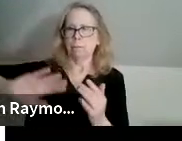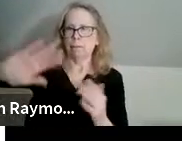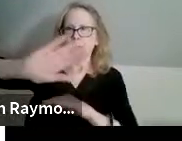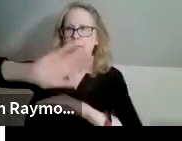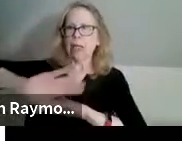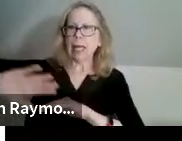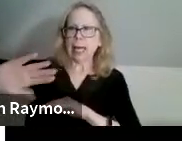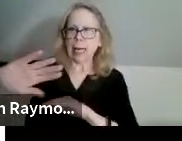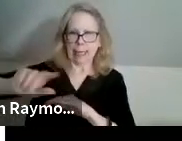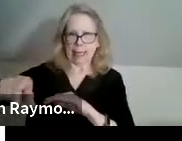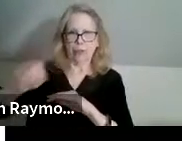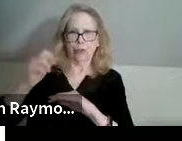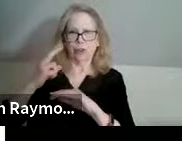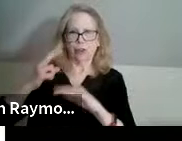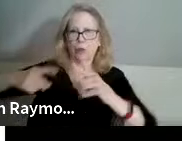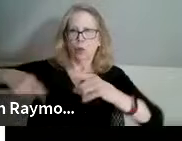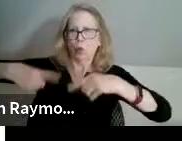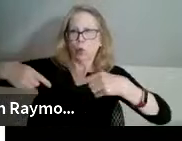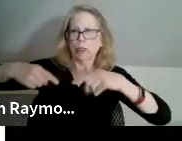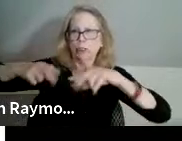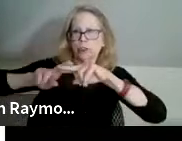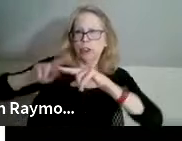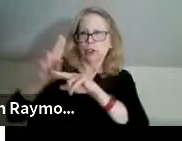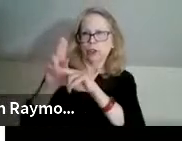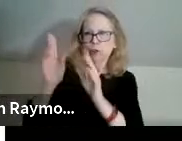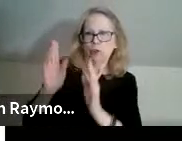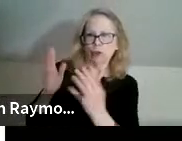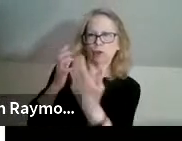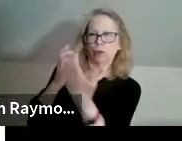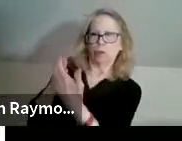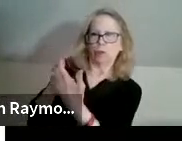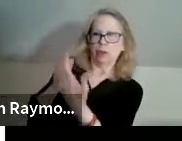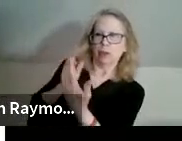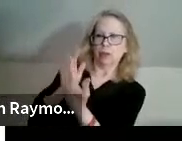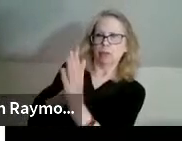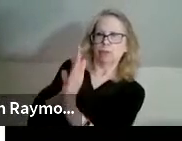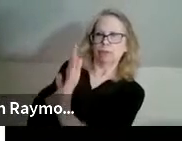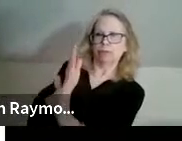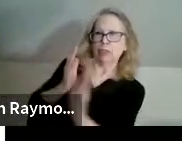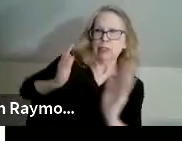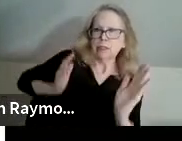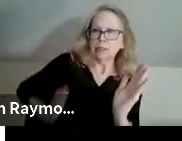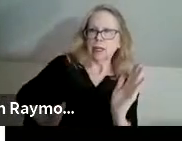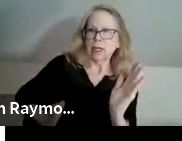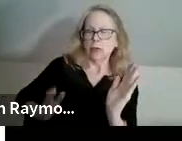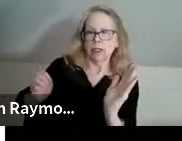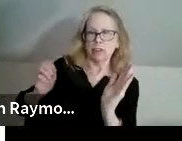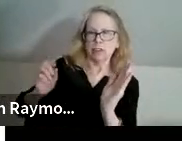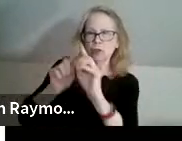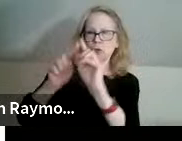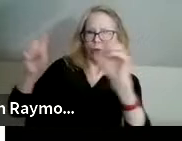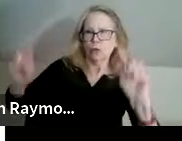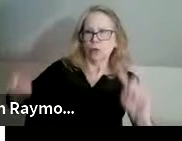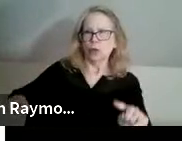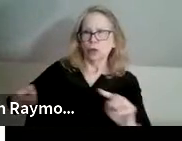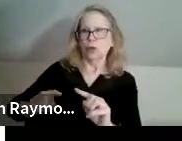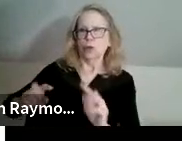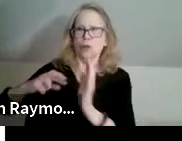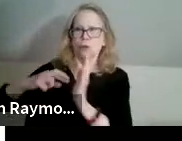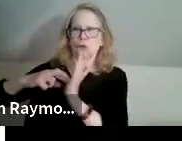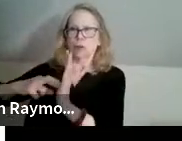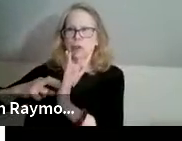user aligned sideways onto the rectangle representing the